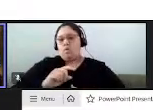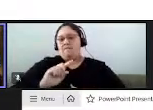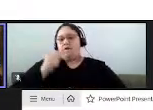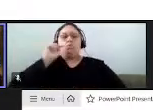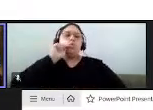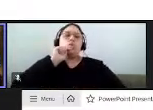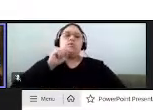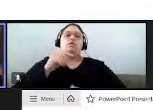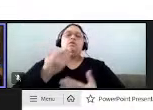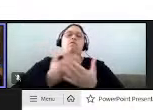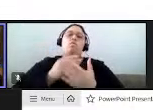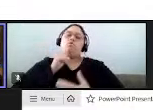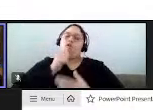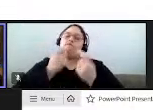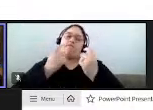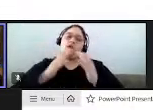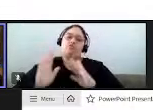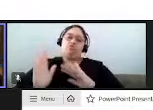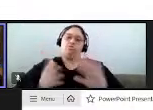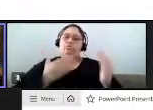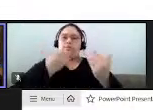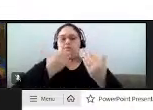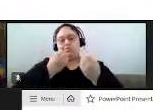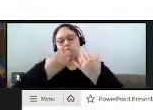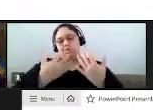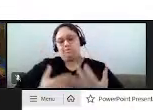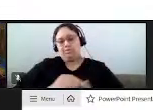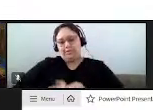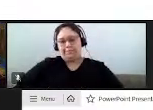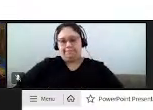terms of non-financials. Thank you very much.